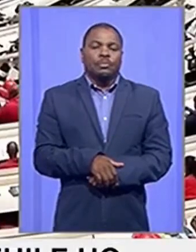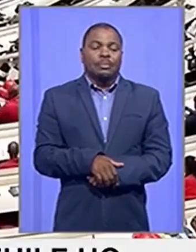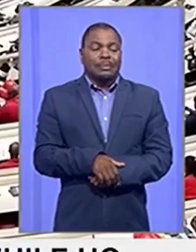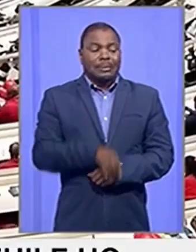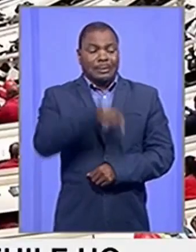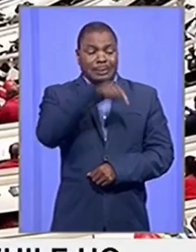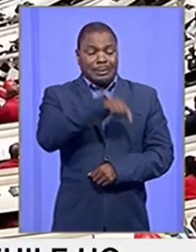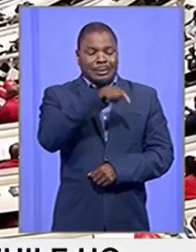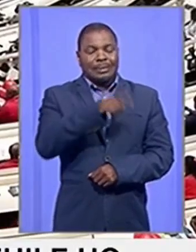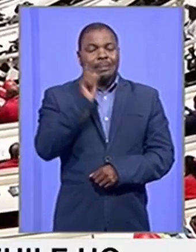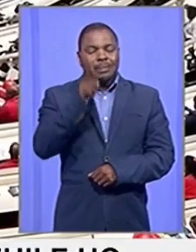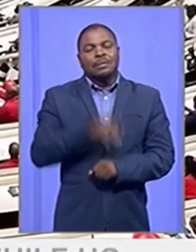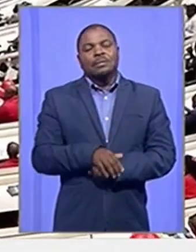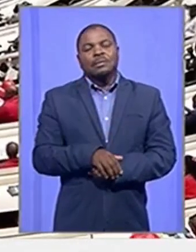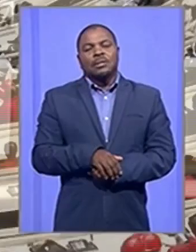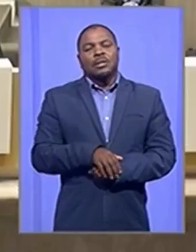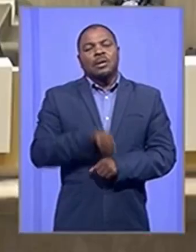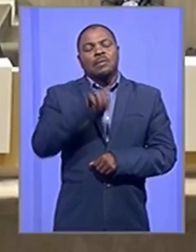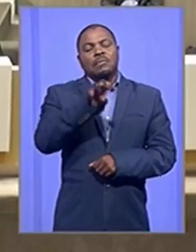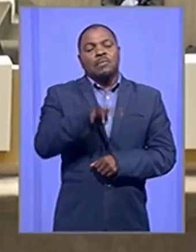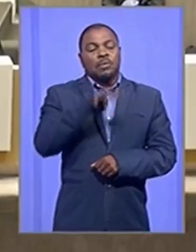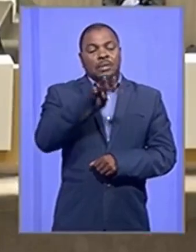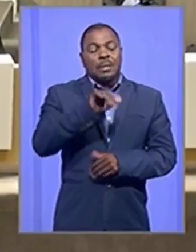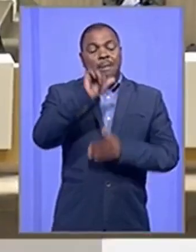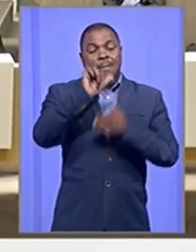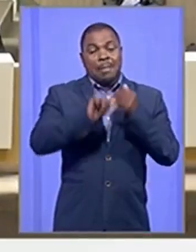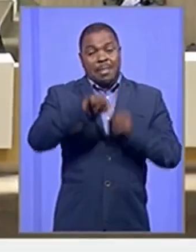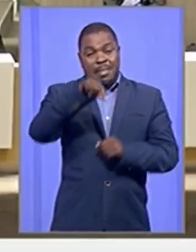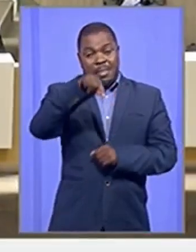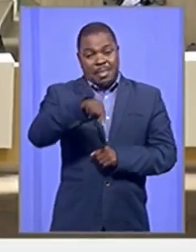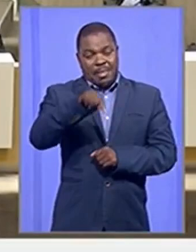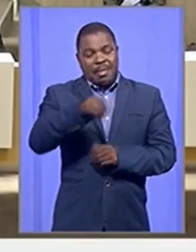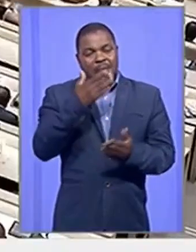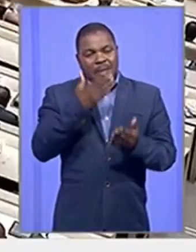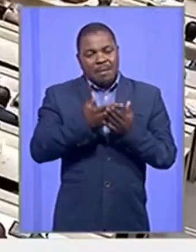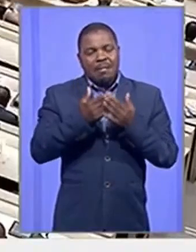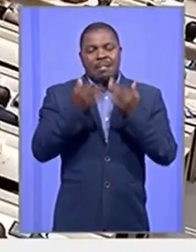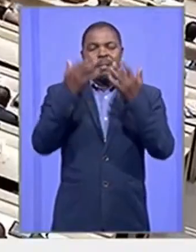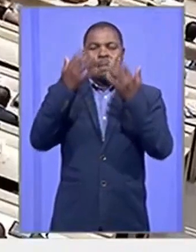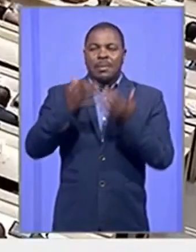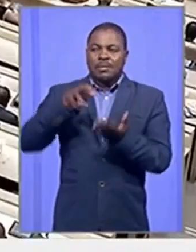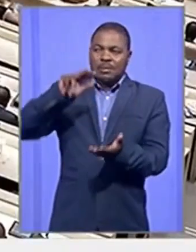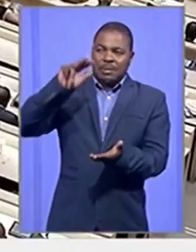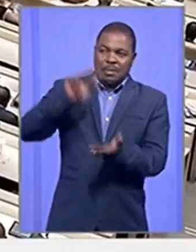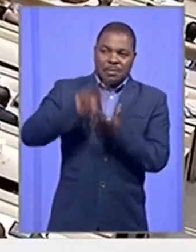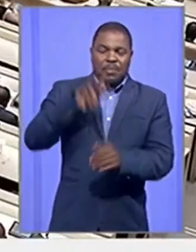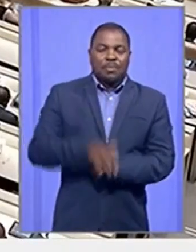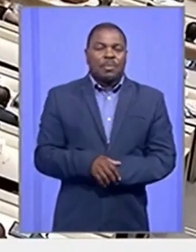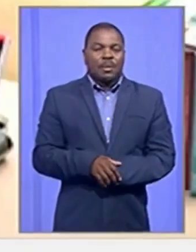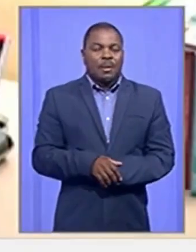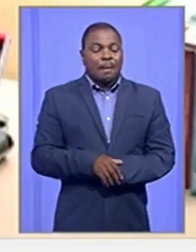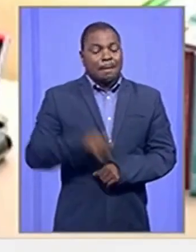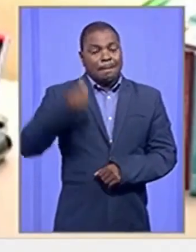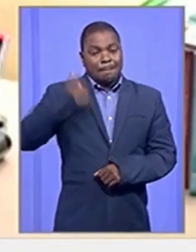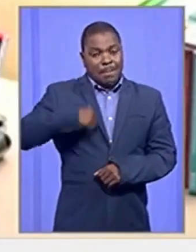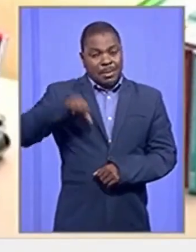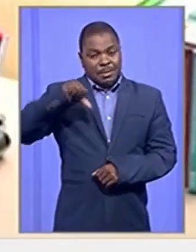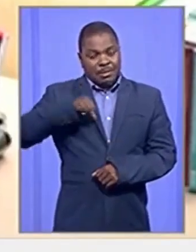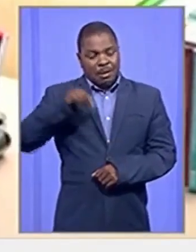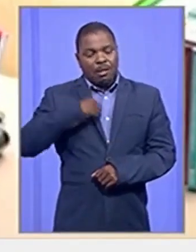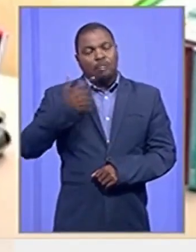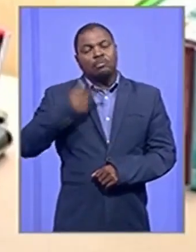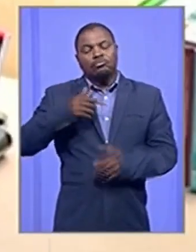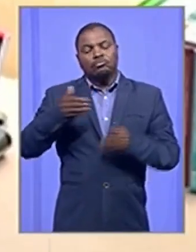Tshwane e na le ho fihlela ka la 14 kgweding ena bakeng sa ho tjhella monwana ditekanyetso. Motsamaisi wa Masipala